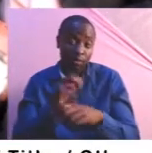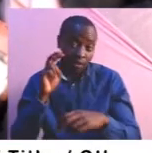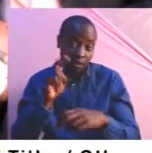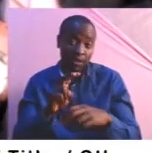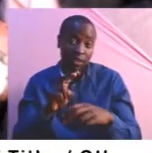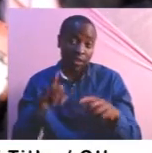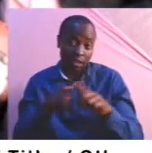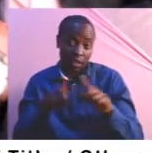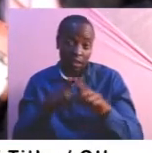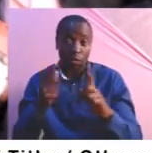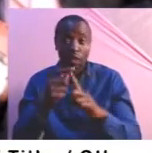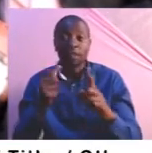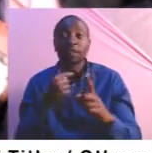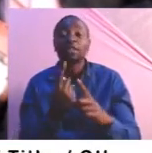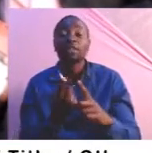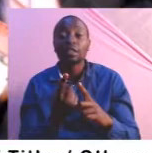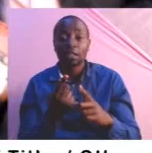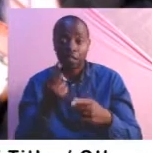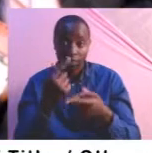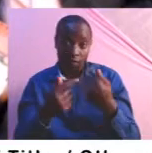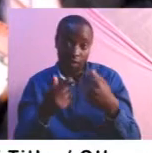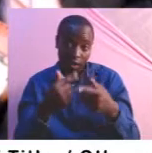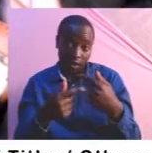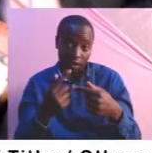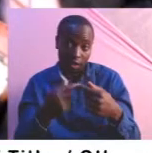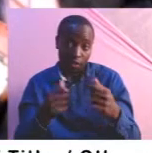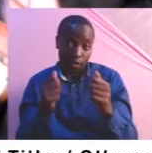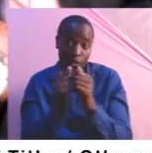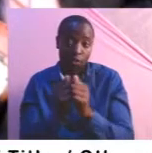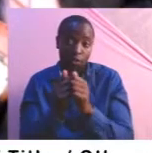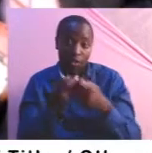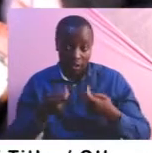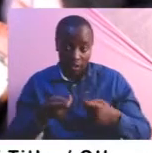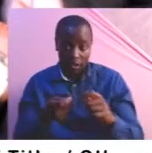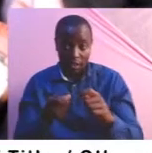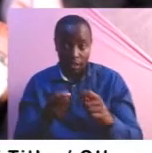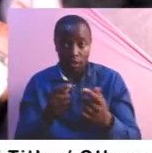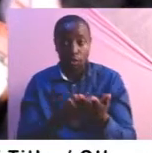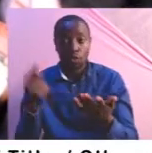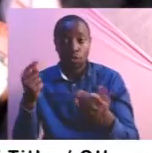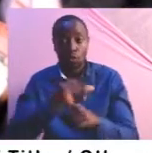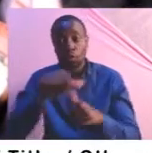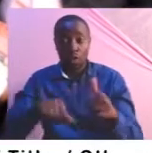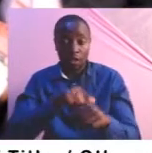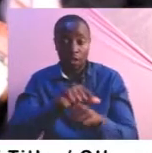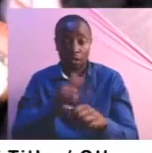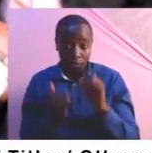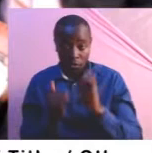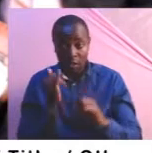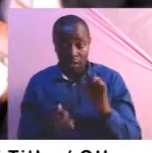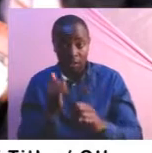says. And we've come up with, trying to go round and round to